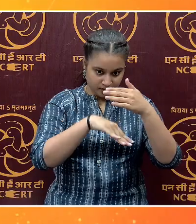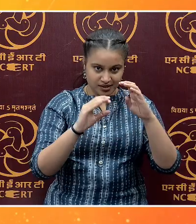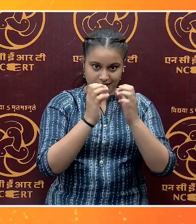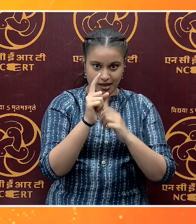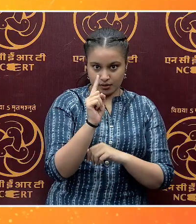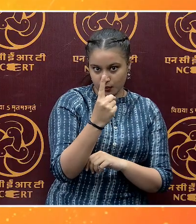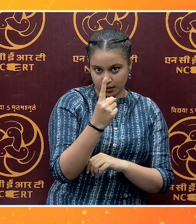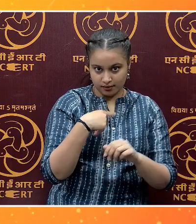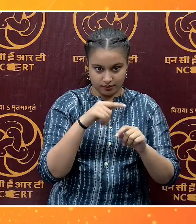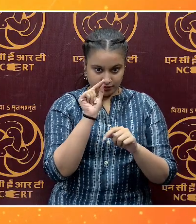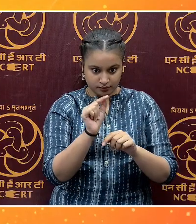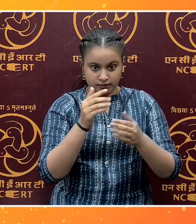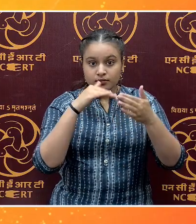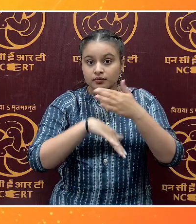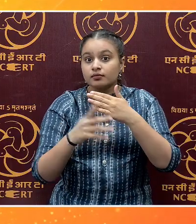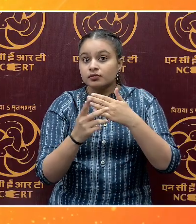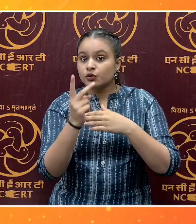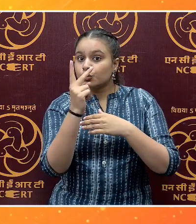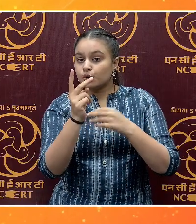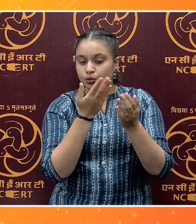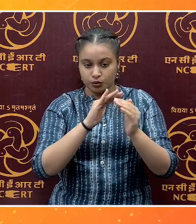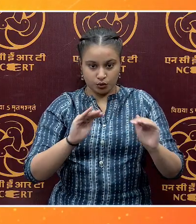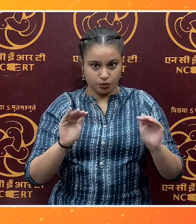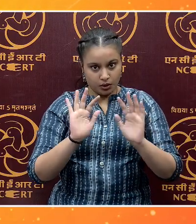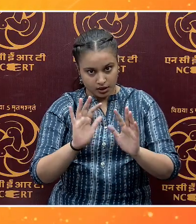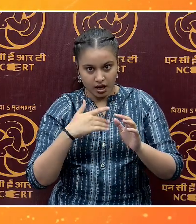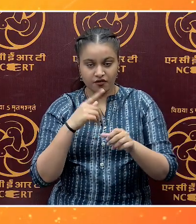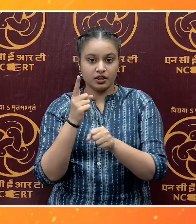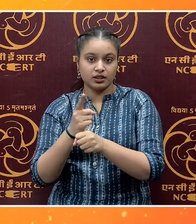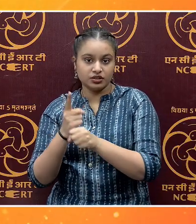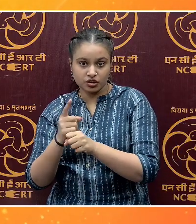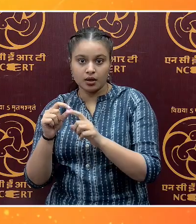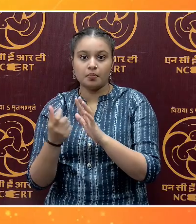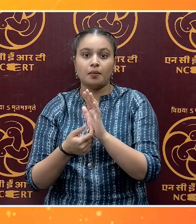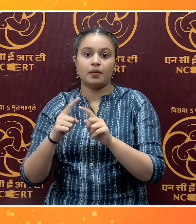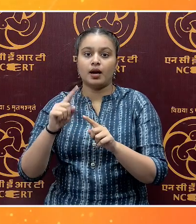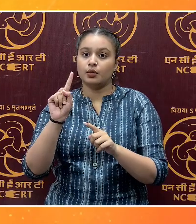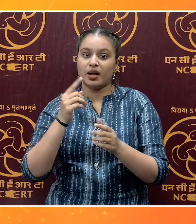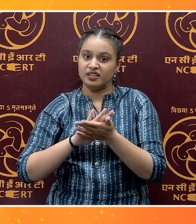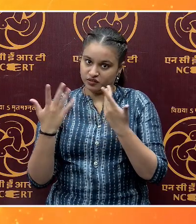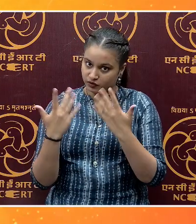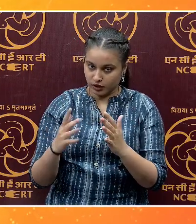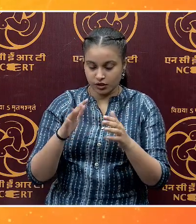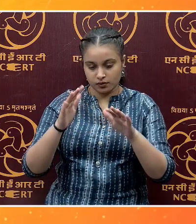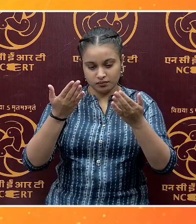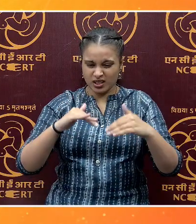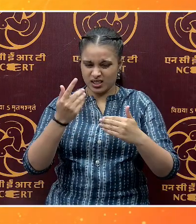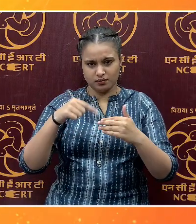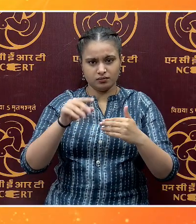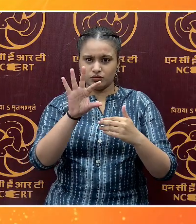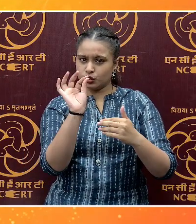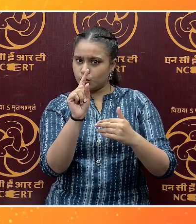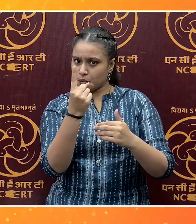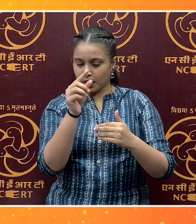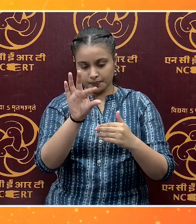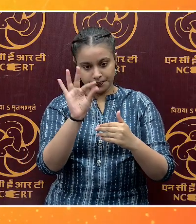me. Here I can see the 2 students for which the teachers have performed the part 1 screening. I can click on any one student. I